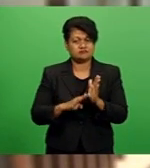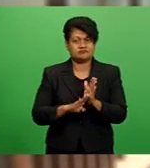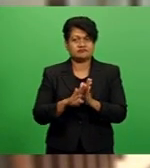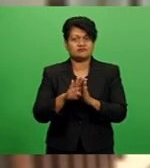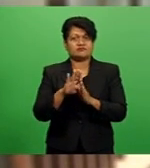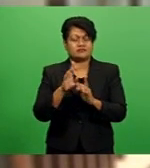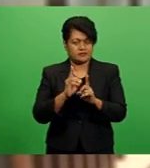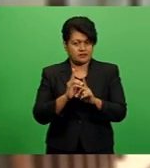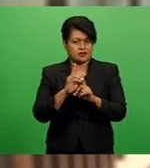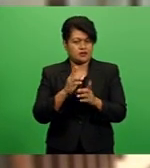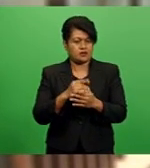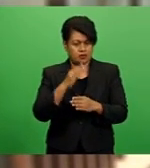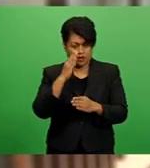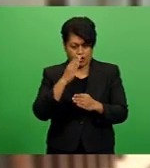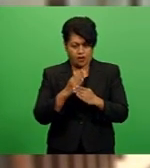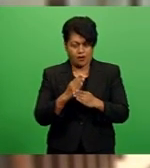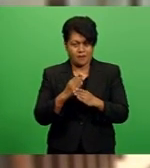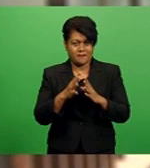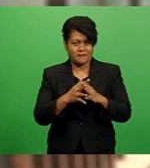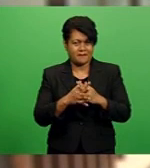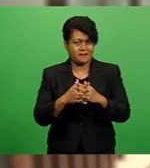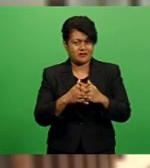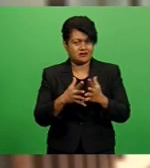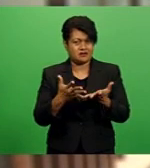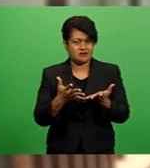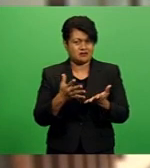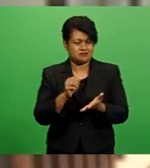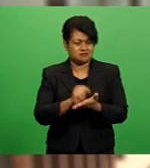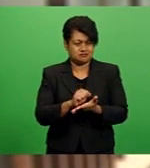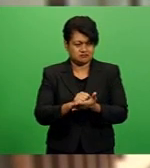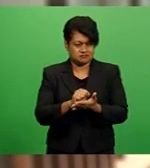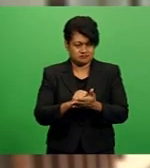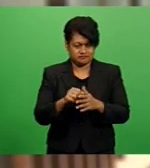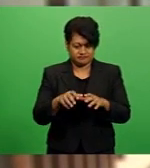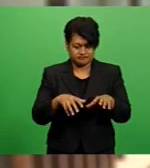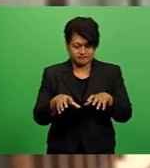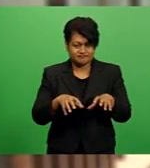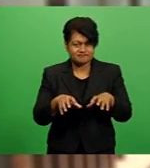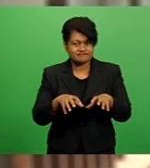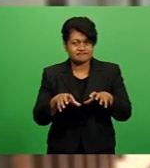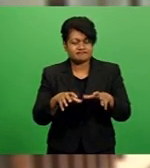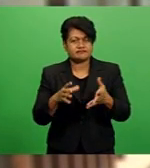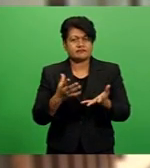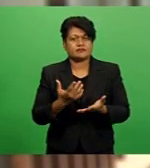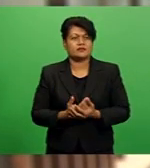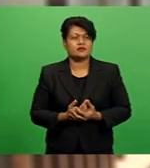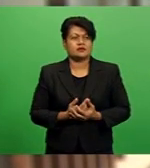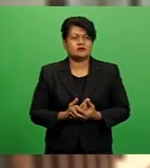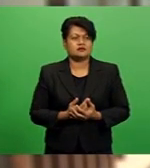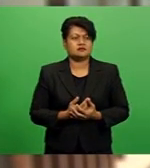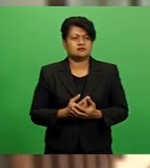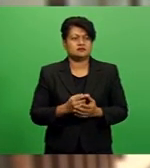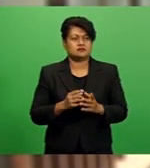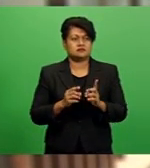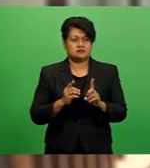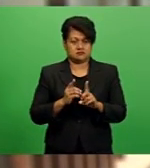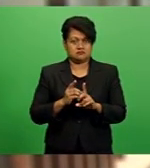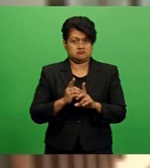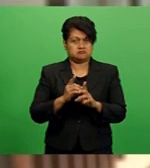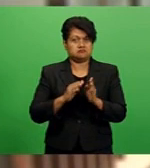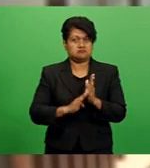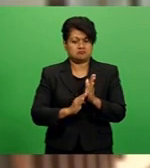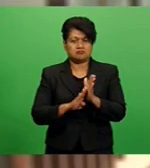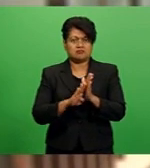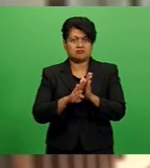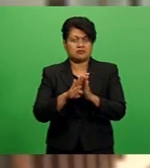for a rebound in U.S. economic activity on the back of a comprehensive immunization program and increased fiscal stimulus